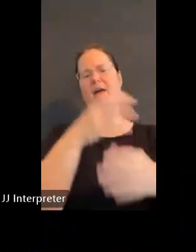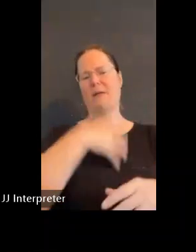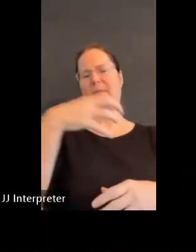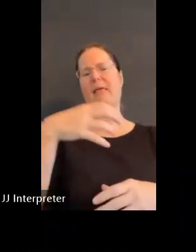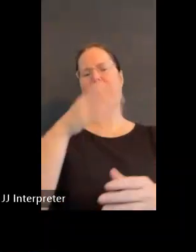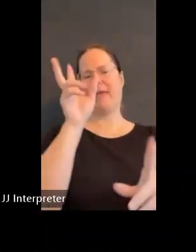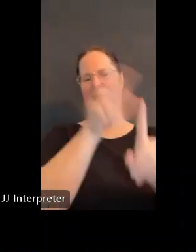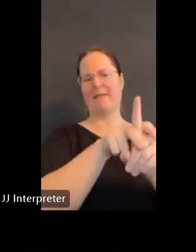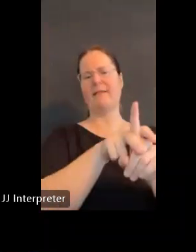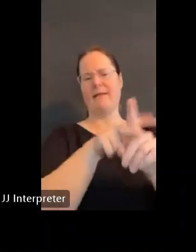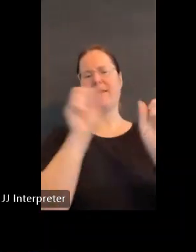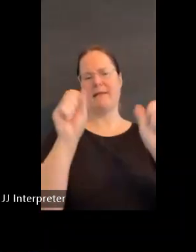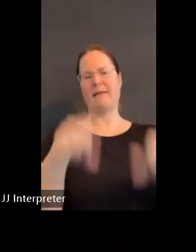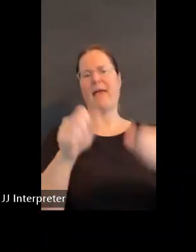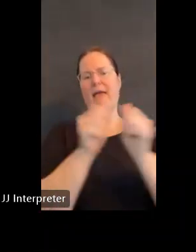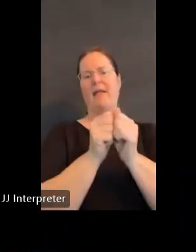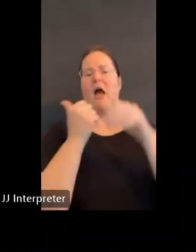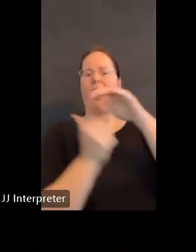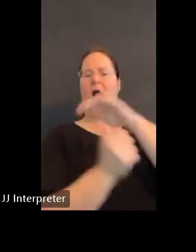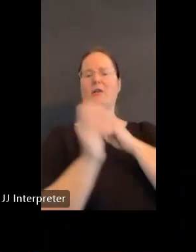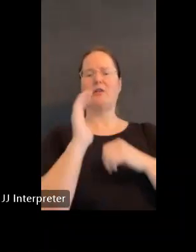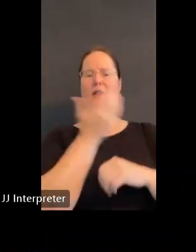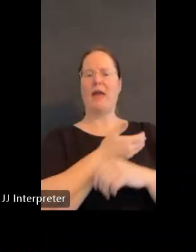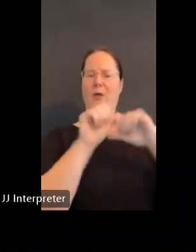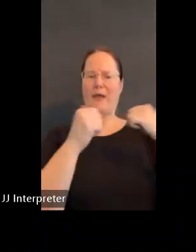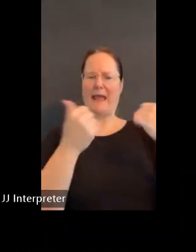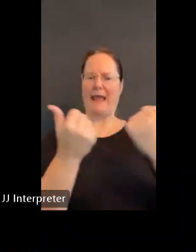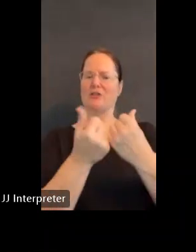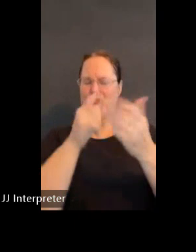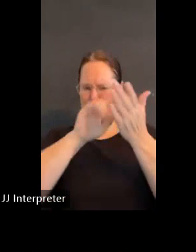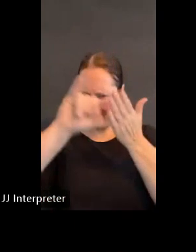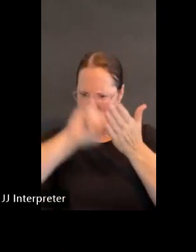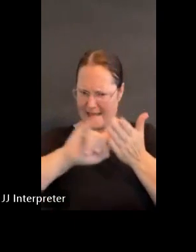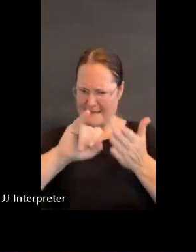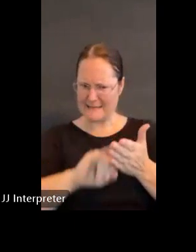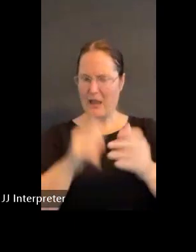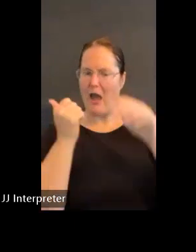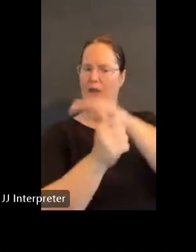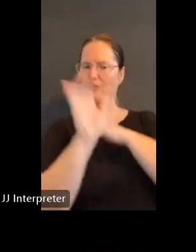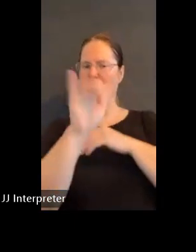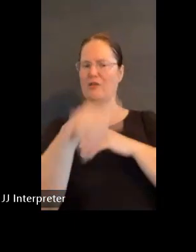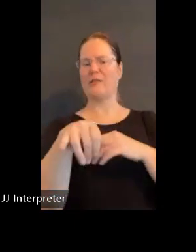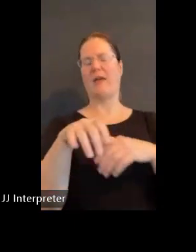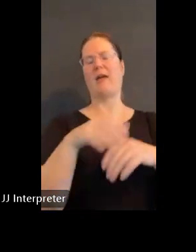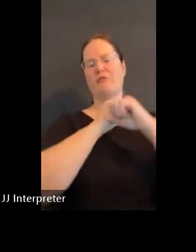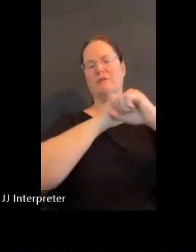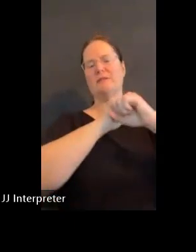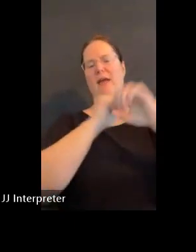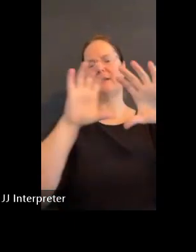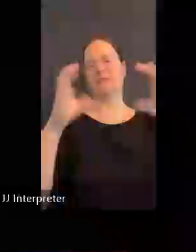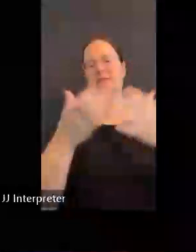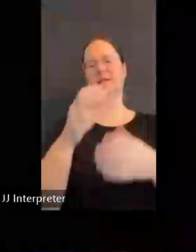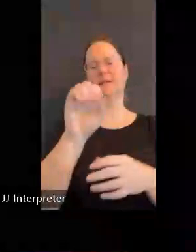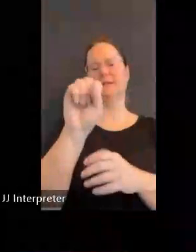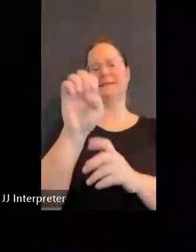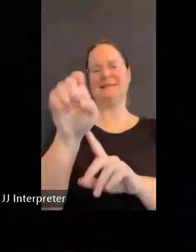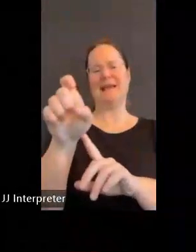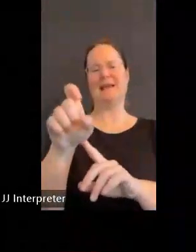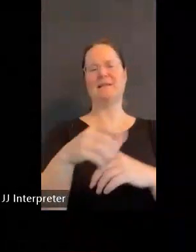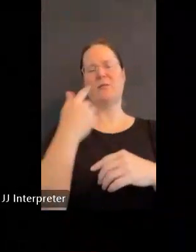and they can have that investigated under the protected class of sex. And we do have flyers on